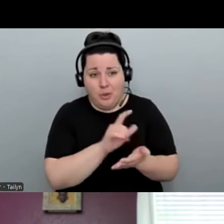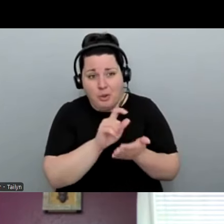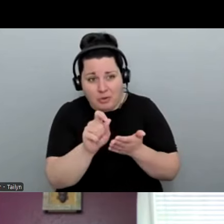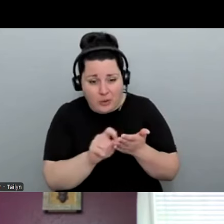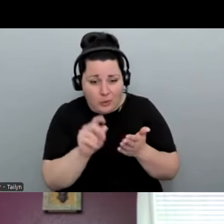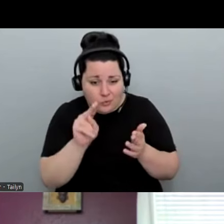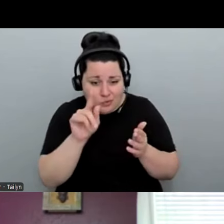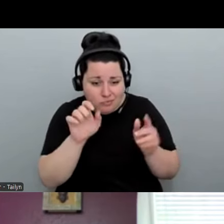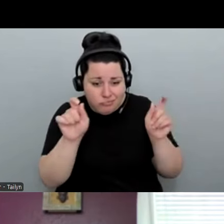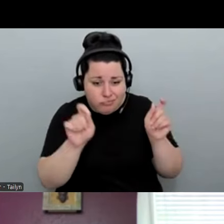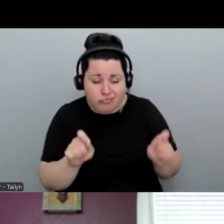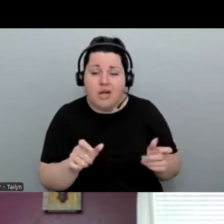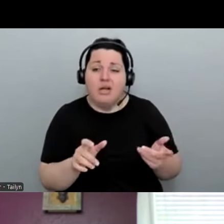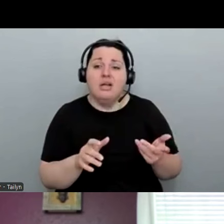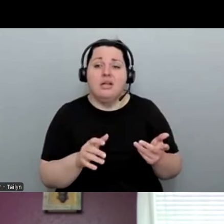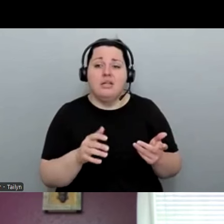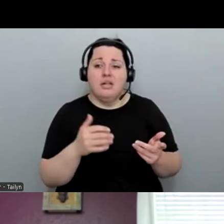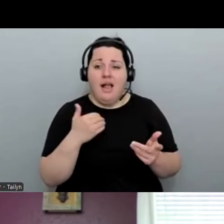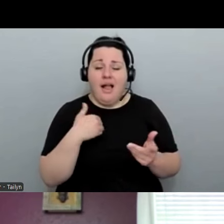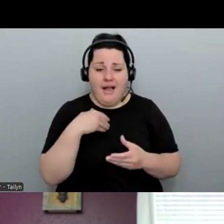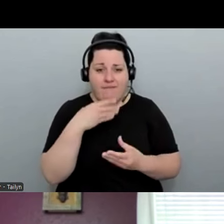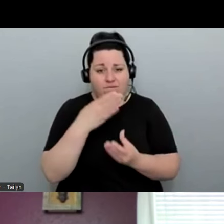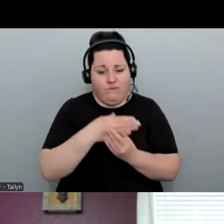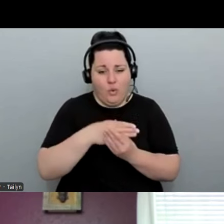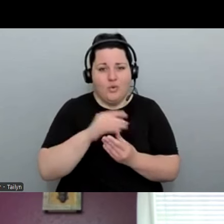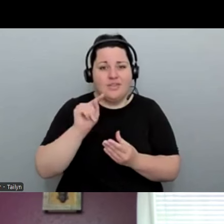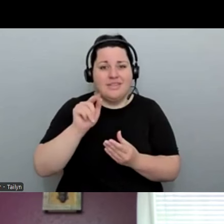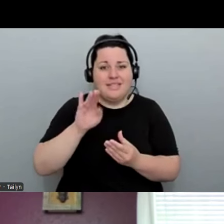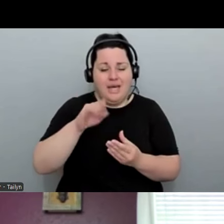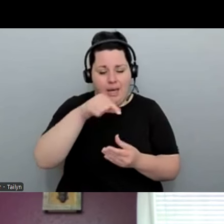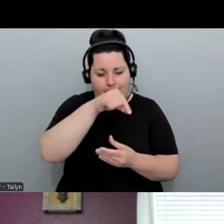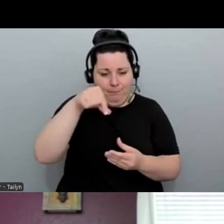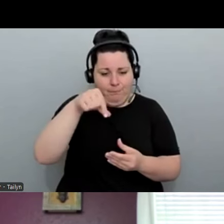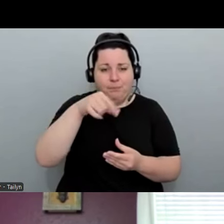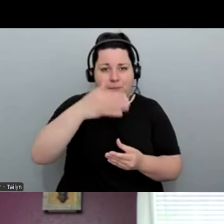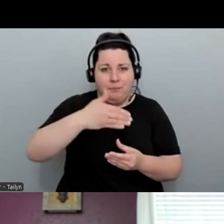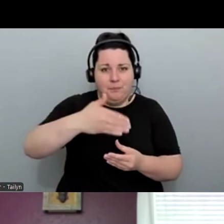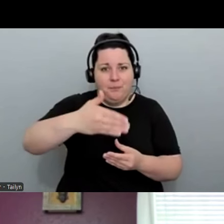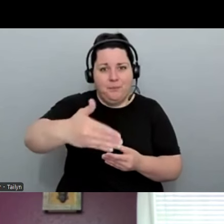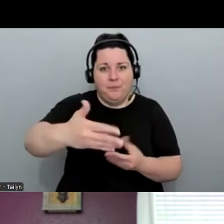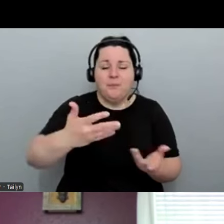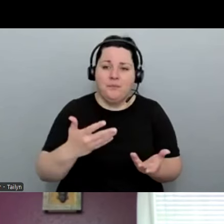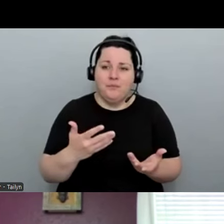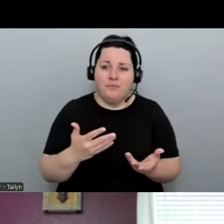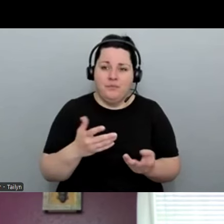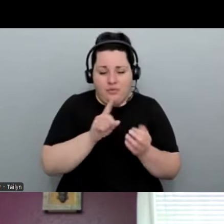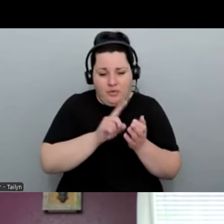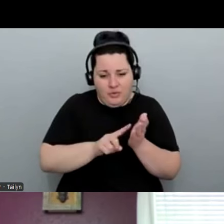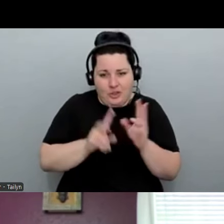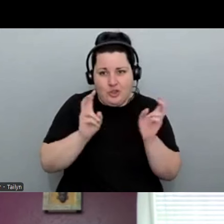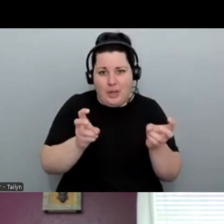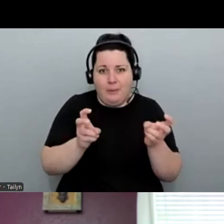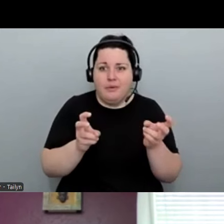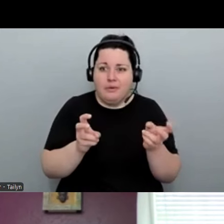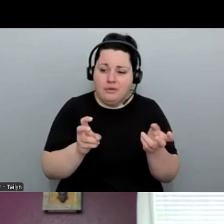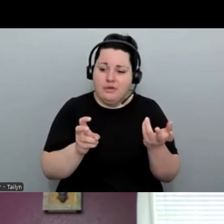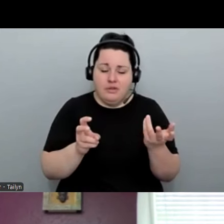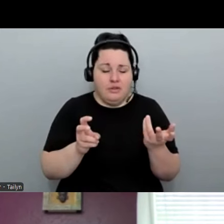I've got within there are little folders with a little tab that are, each little research topic, and that